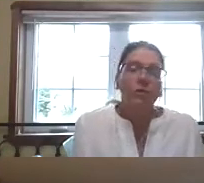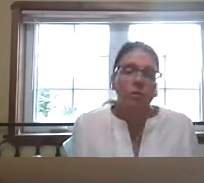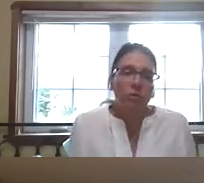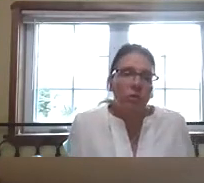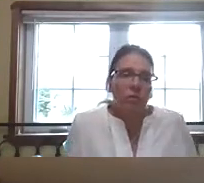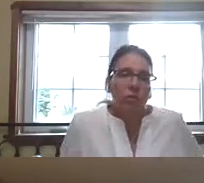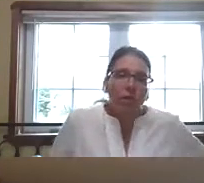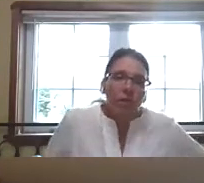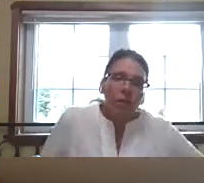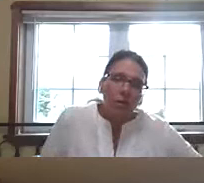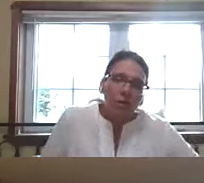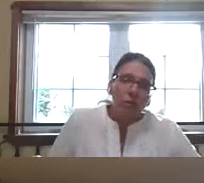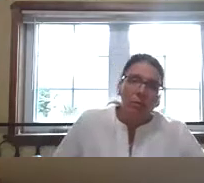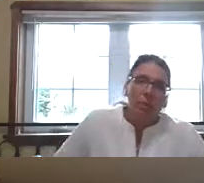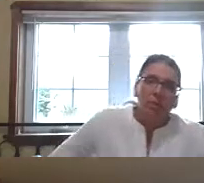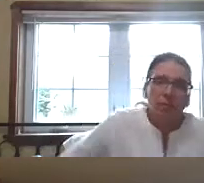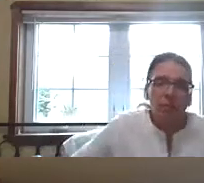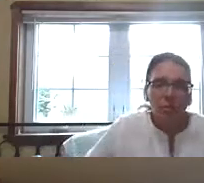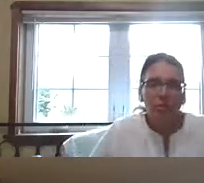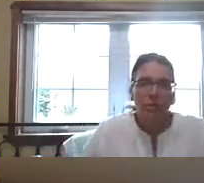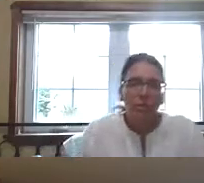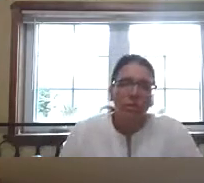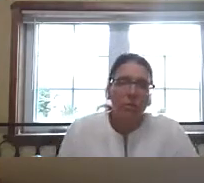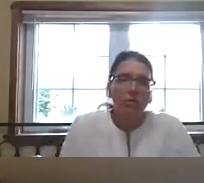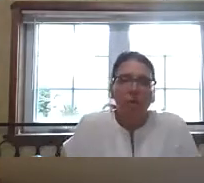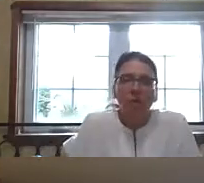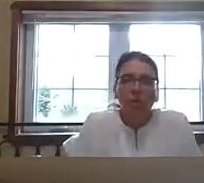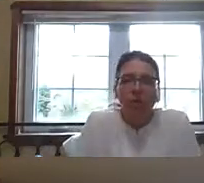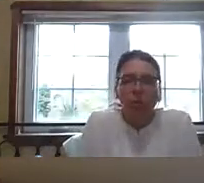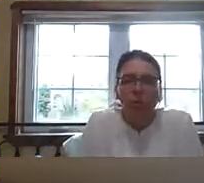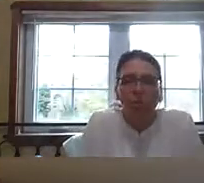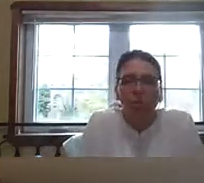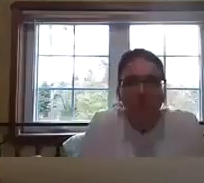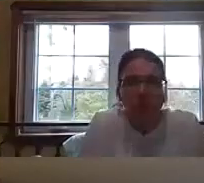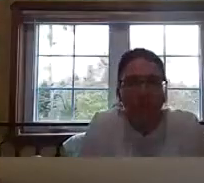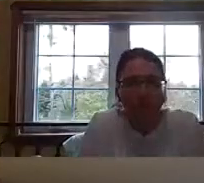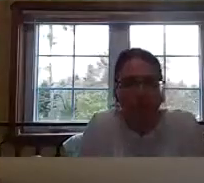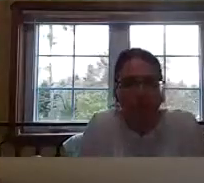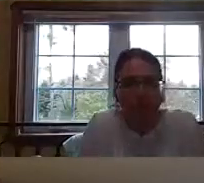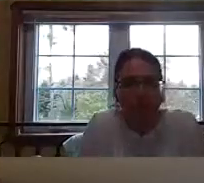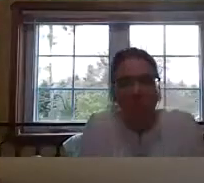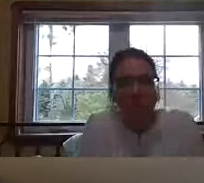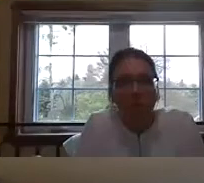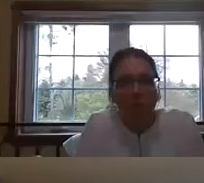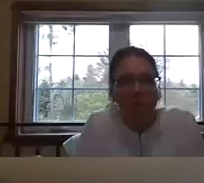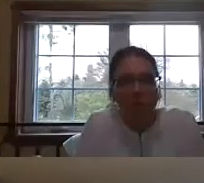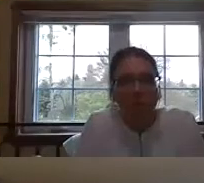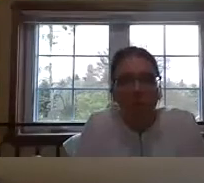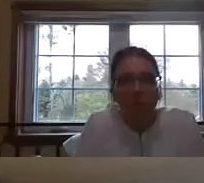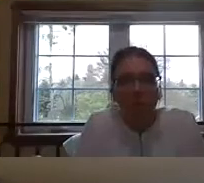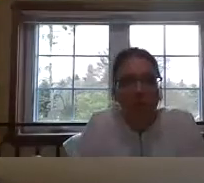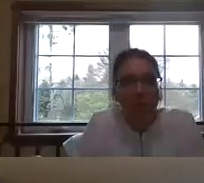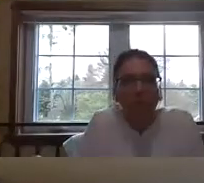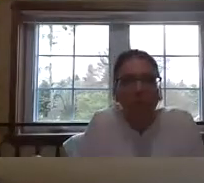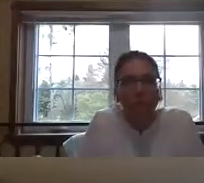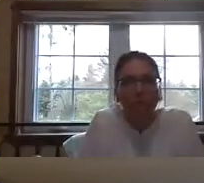Oh, this was just quickly the 5 alternatives, as I talked about, that were previously discussed at that meeting. So go